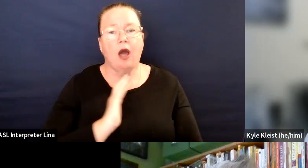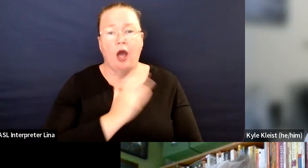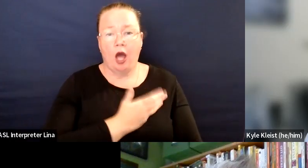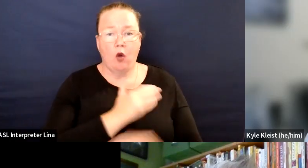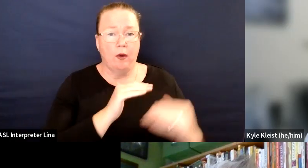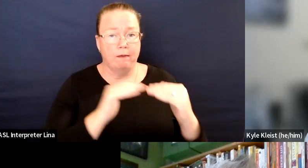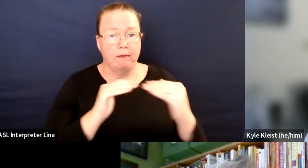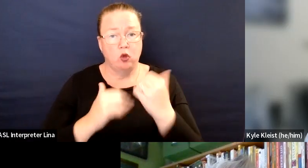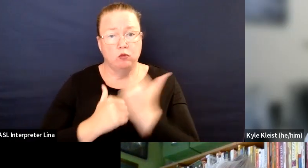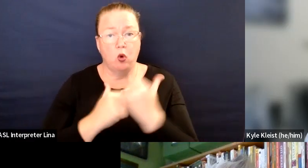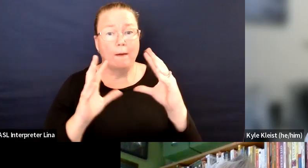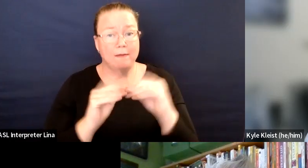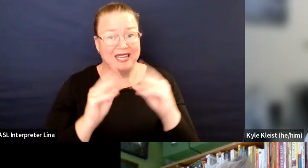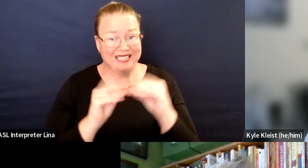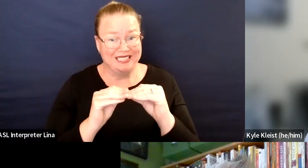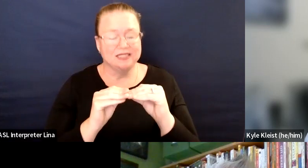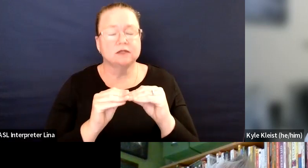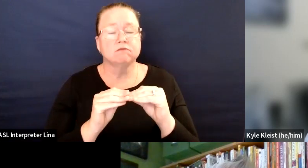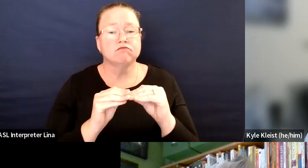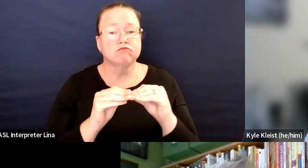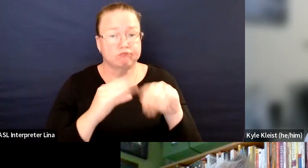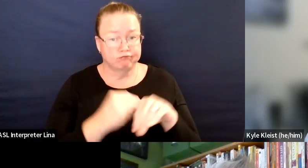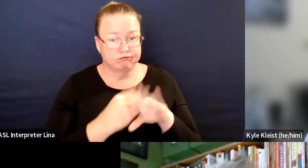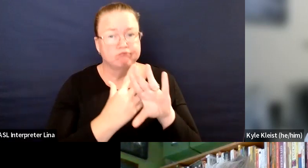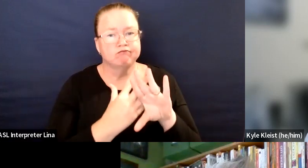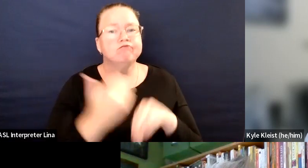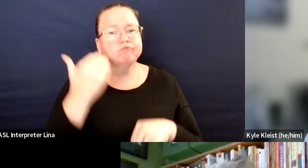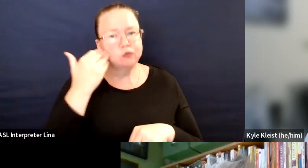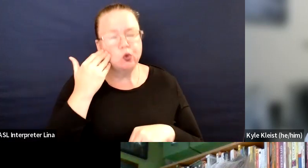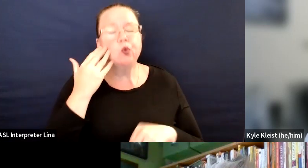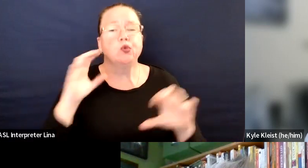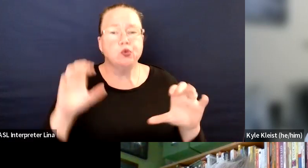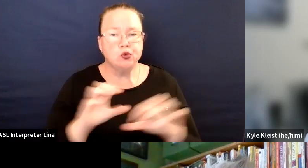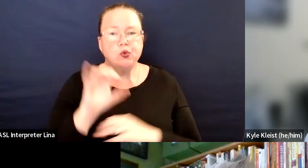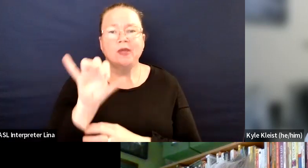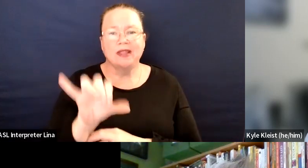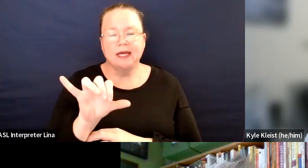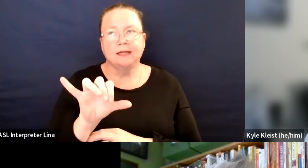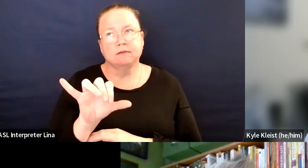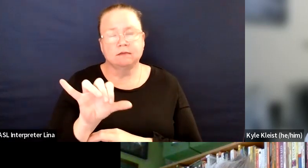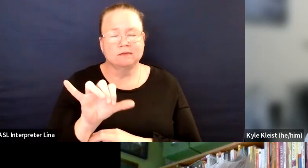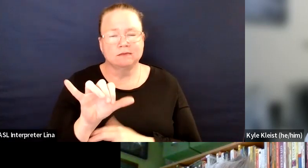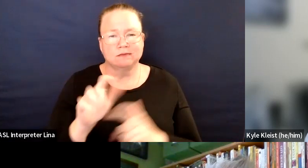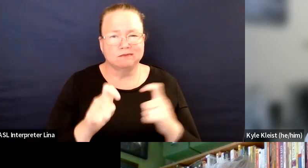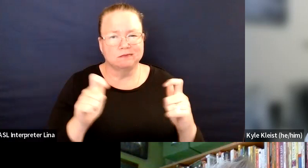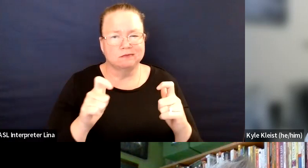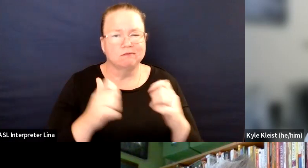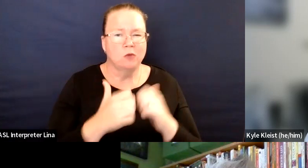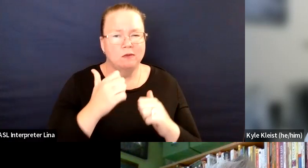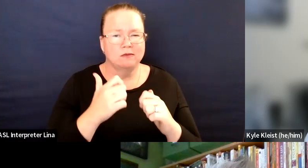peer support meetings, virtually during the main part of the